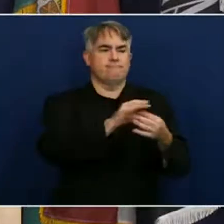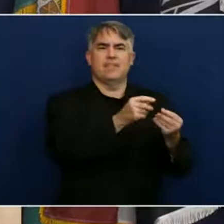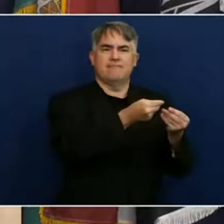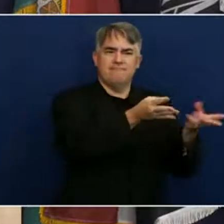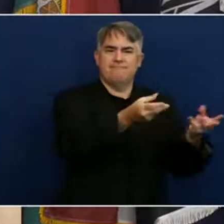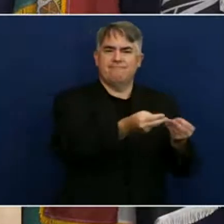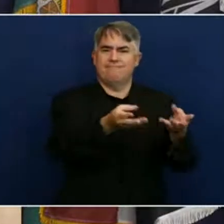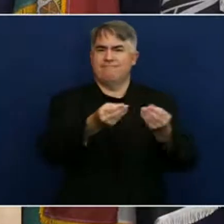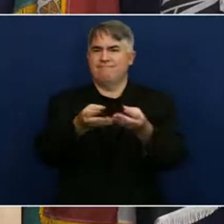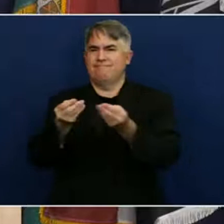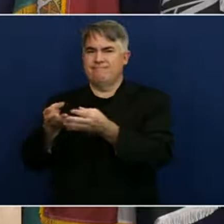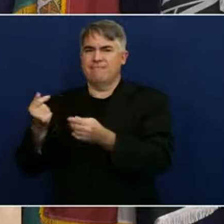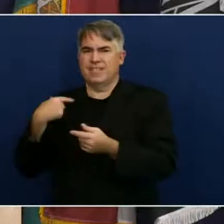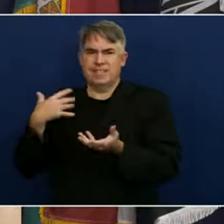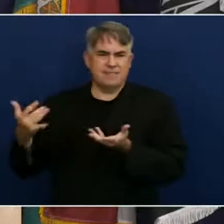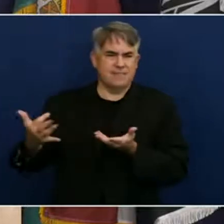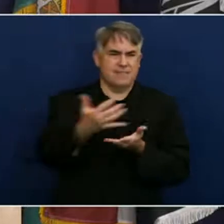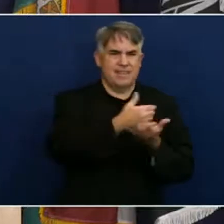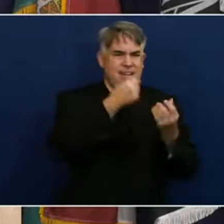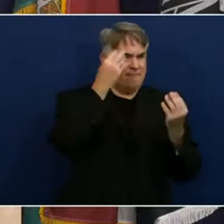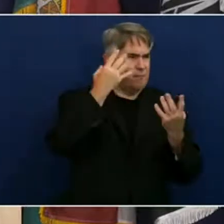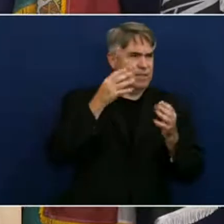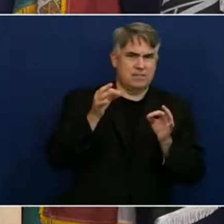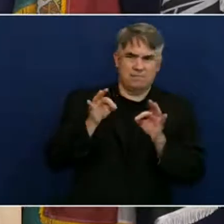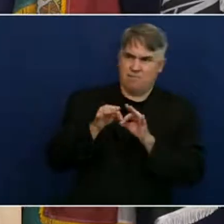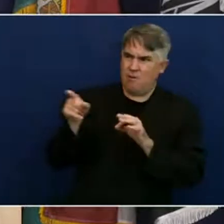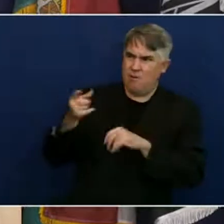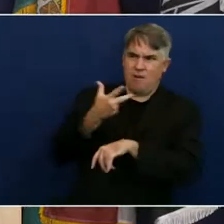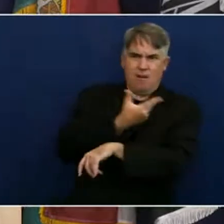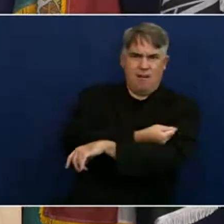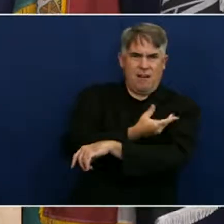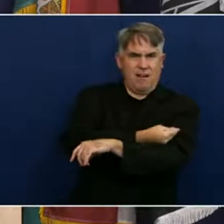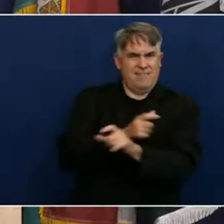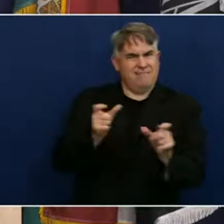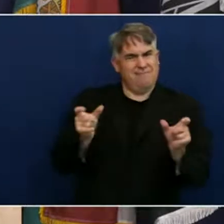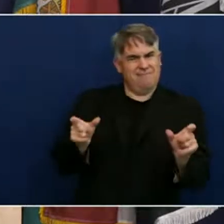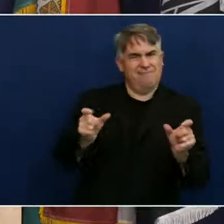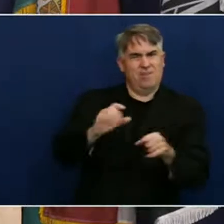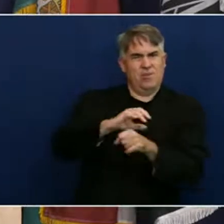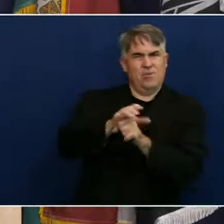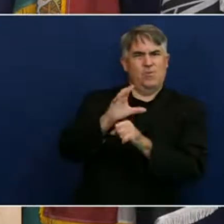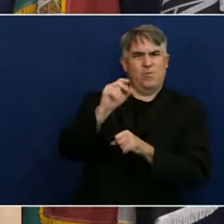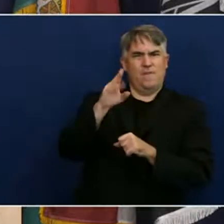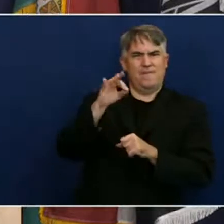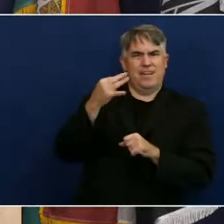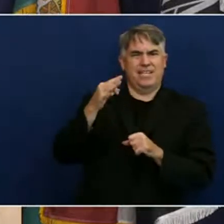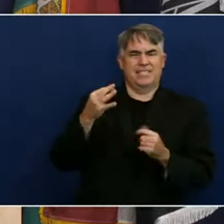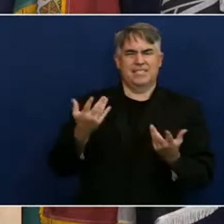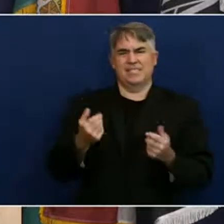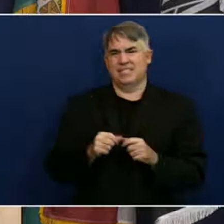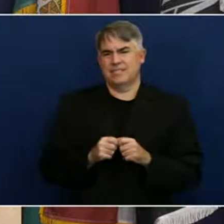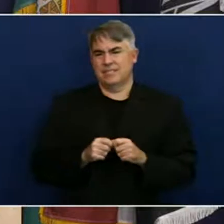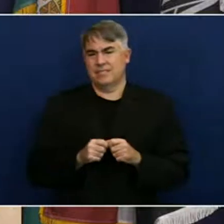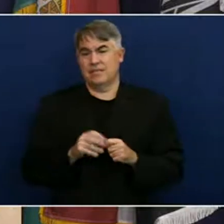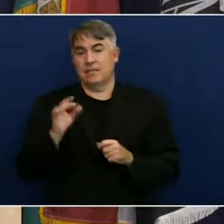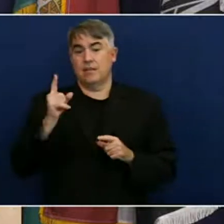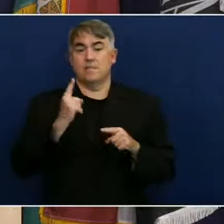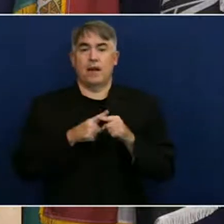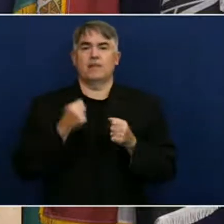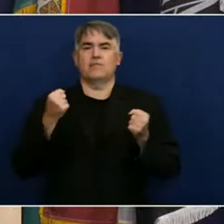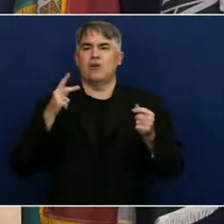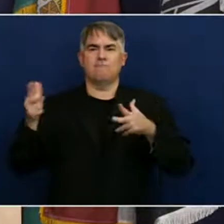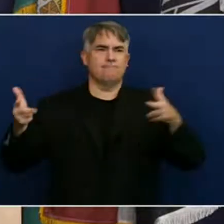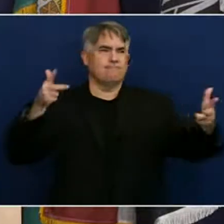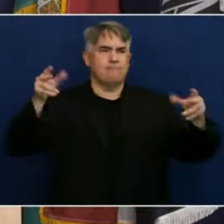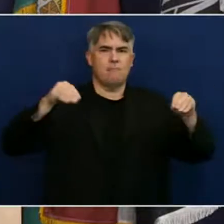questions, concerns, creating engagement, and what we're doing to actually get the vaccine into communities to make it